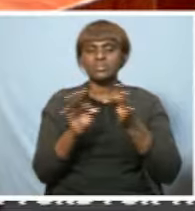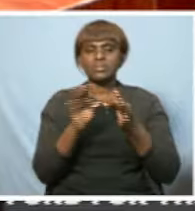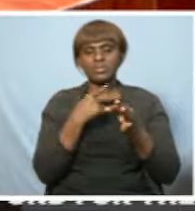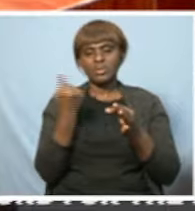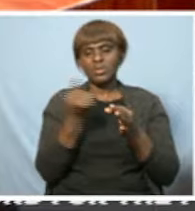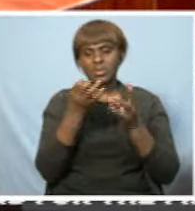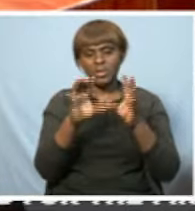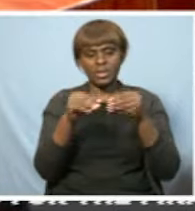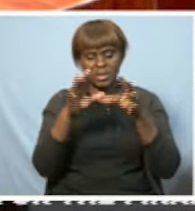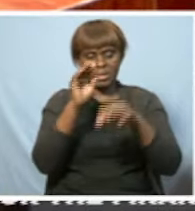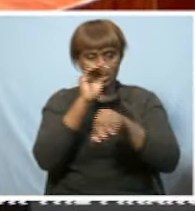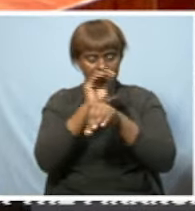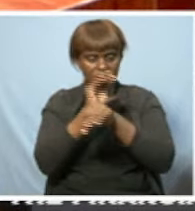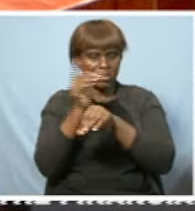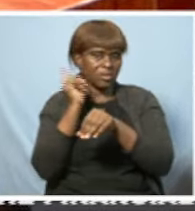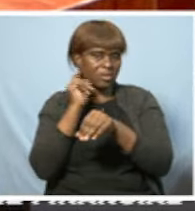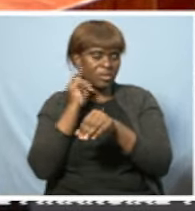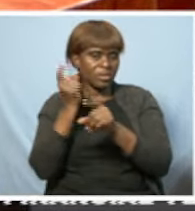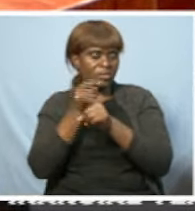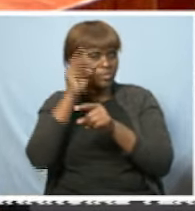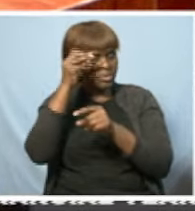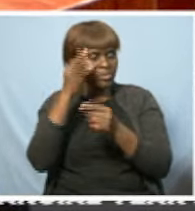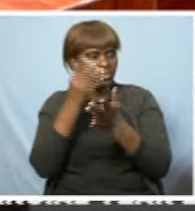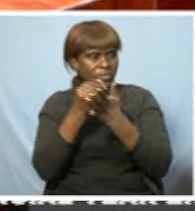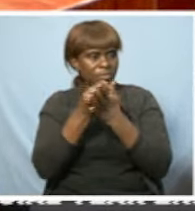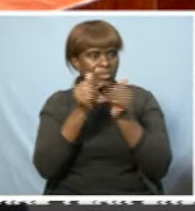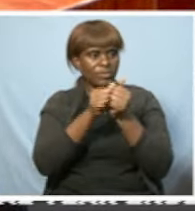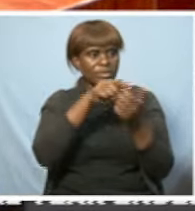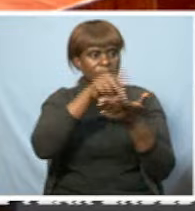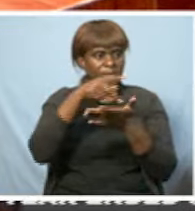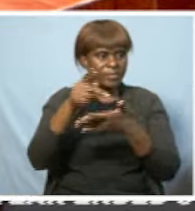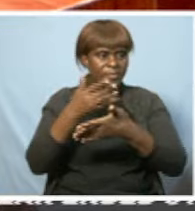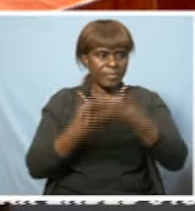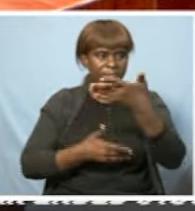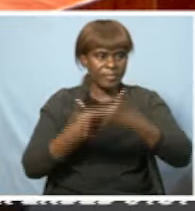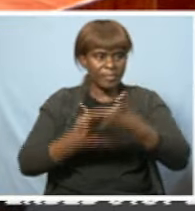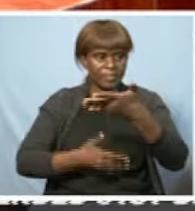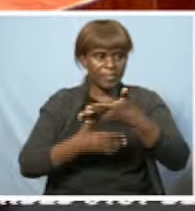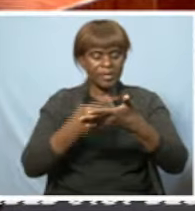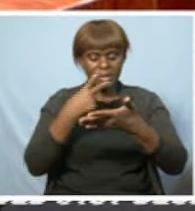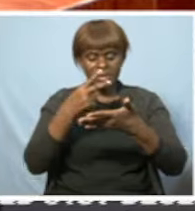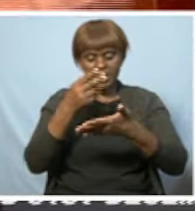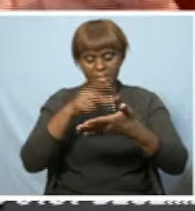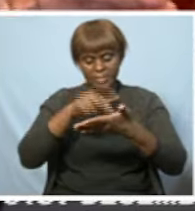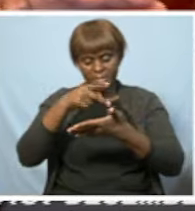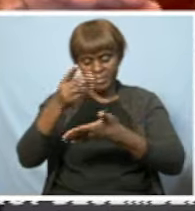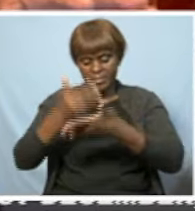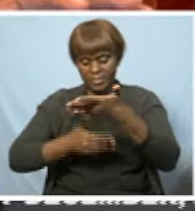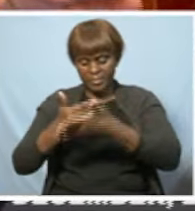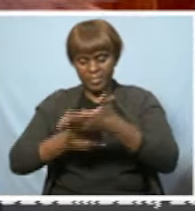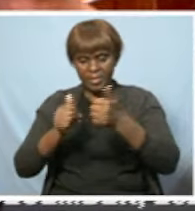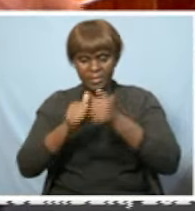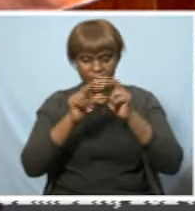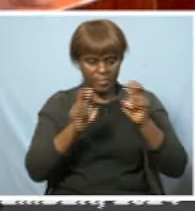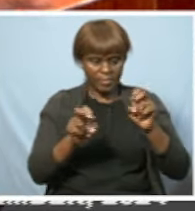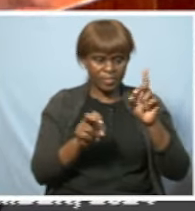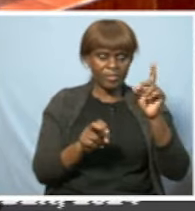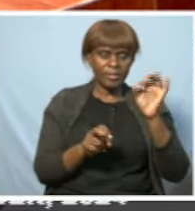get a comment from the Ministry of Finance on the payment vouchers. We have seen payment vouchers which are checked by DF,